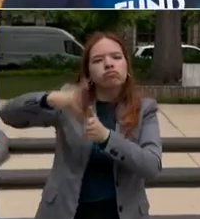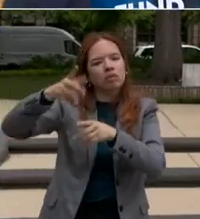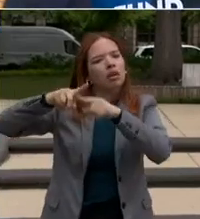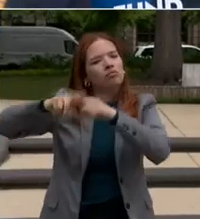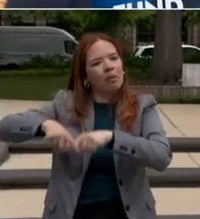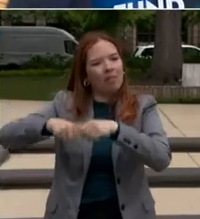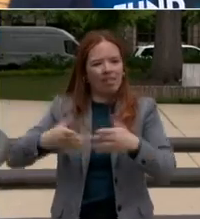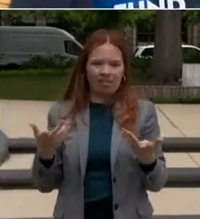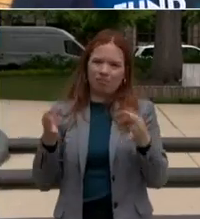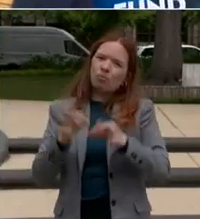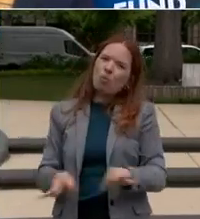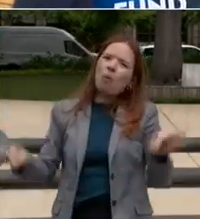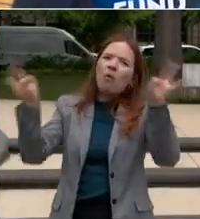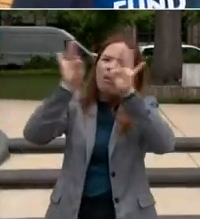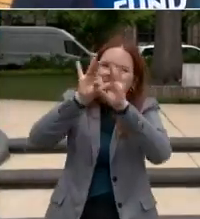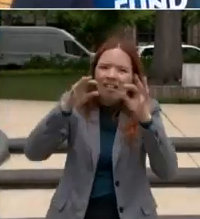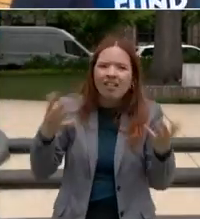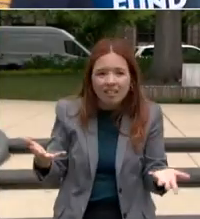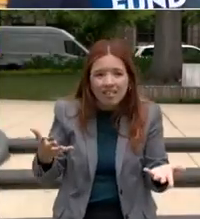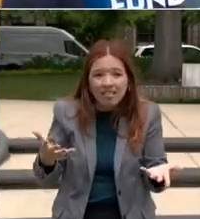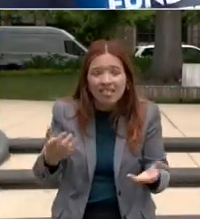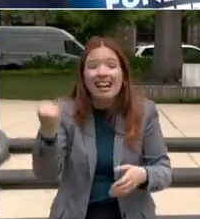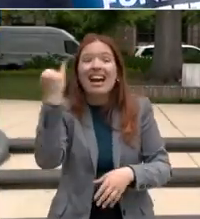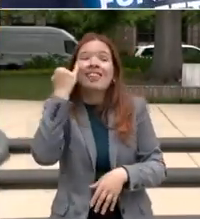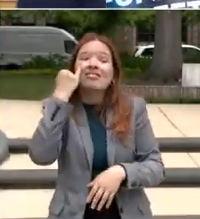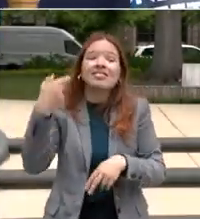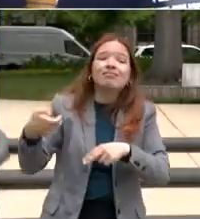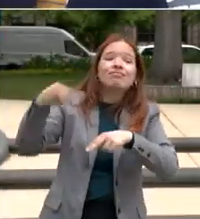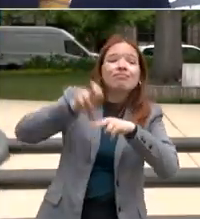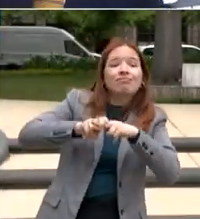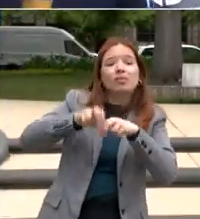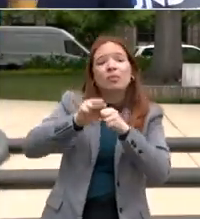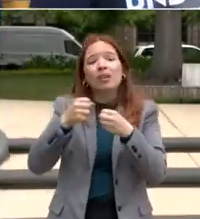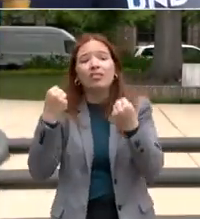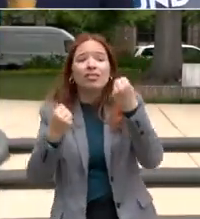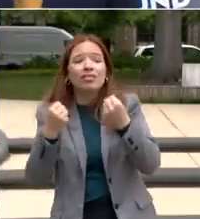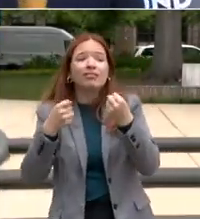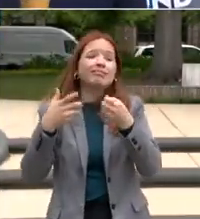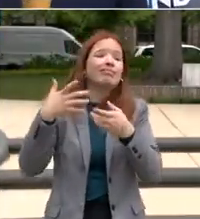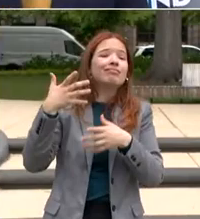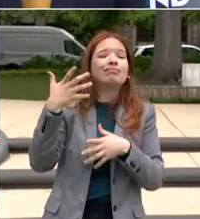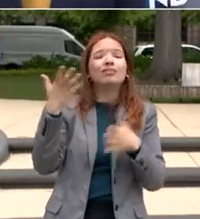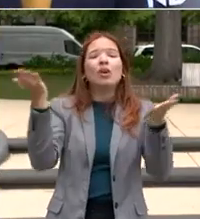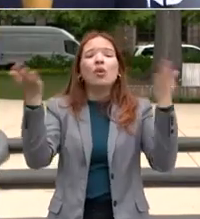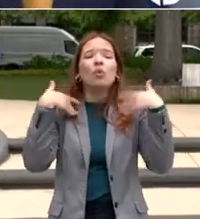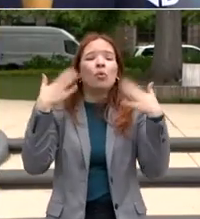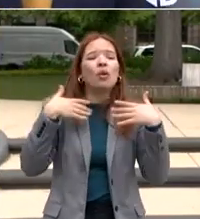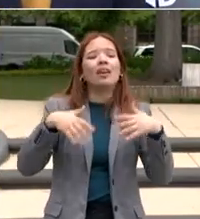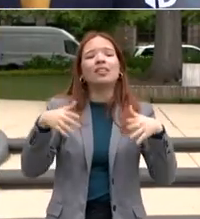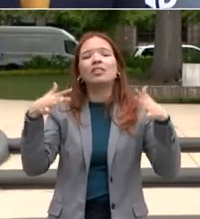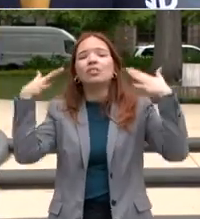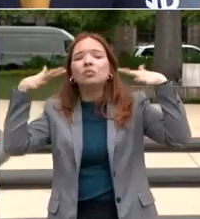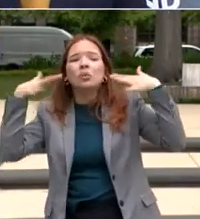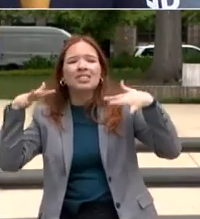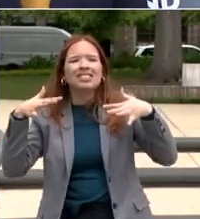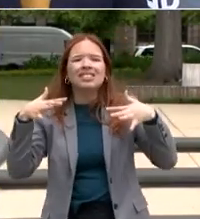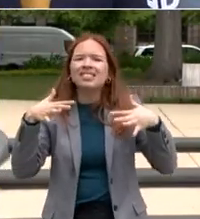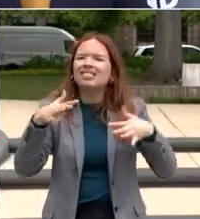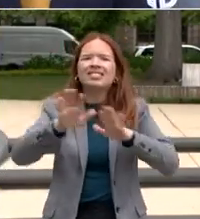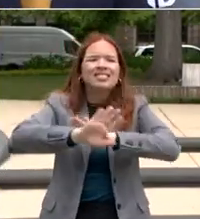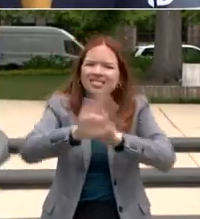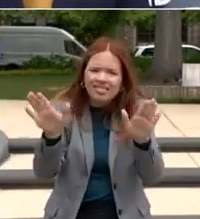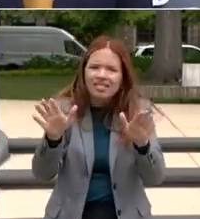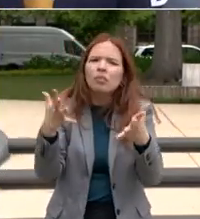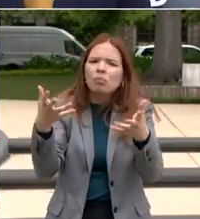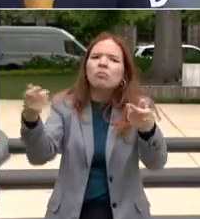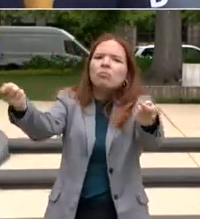they can control the temperature, the noise, the radio, and all of that. So to attract people to public